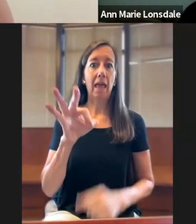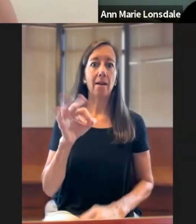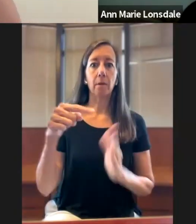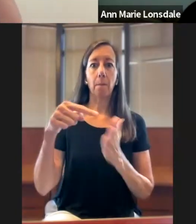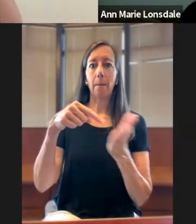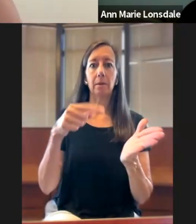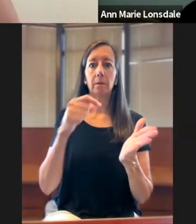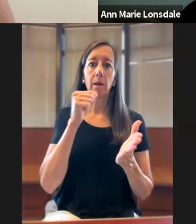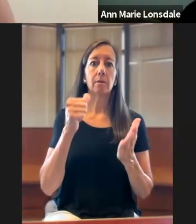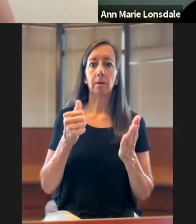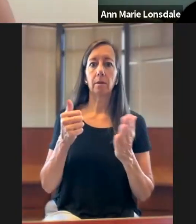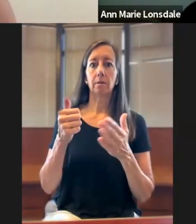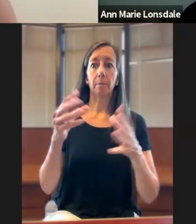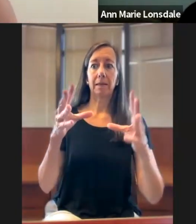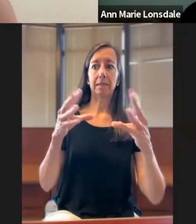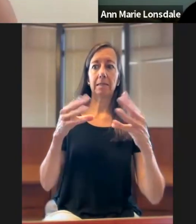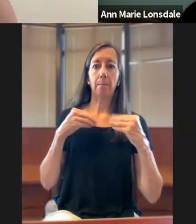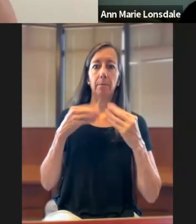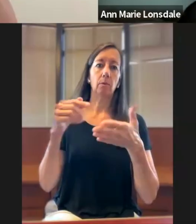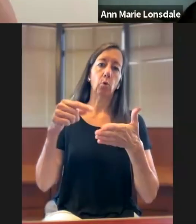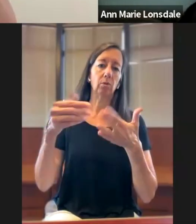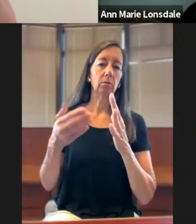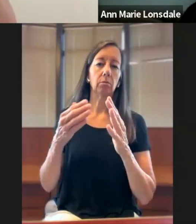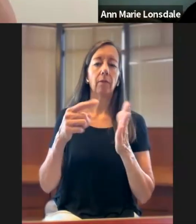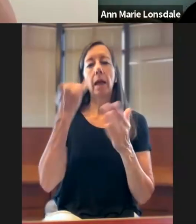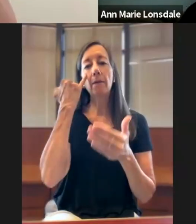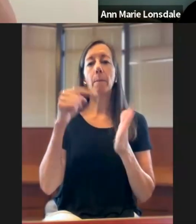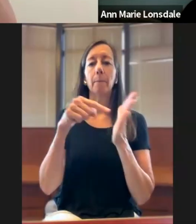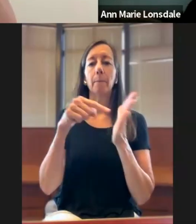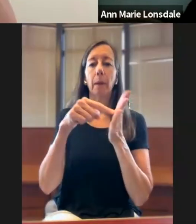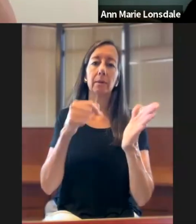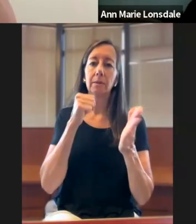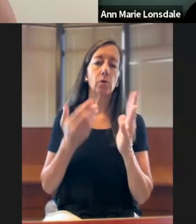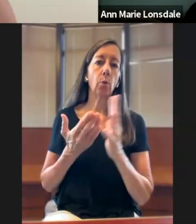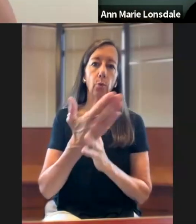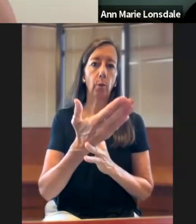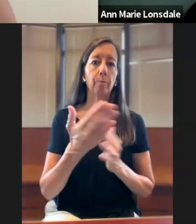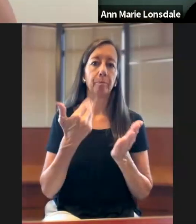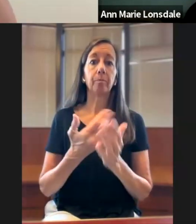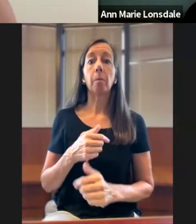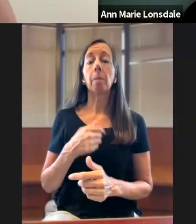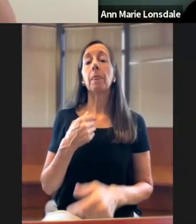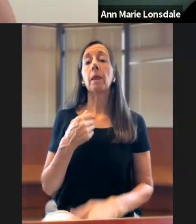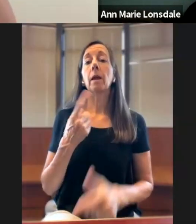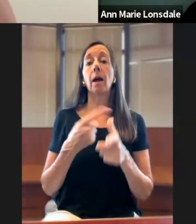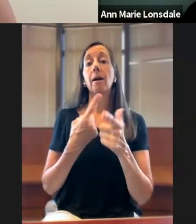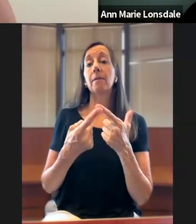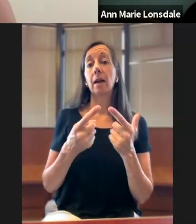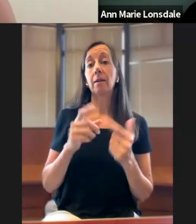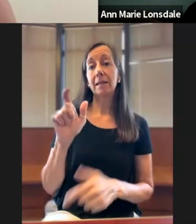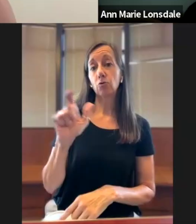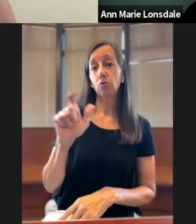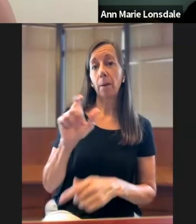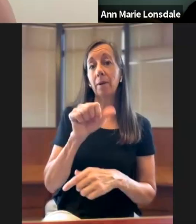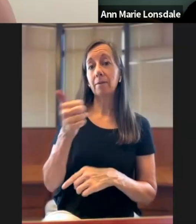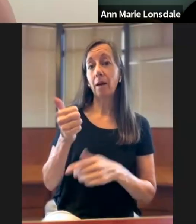doesn't come through. And that actually touches on our next question, also from the Instagram. If